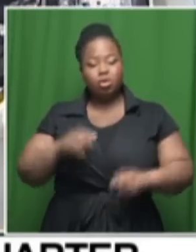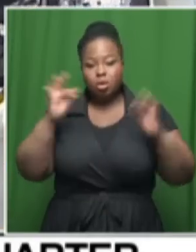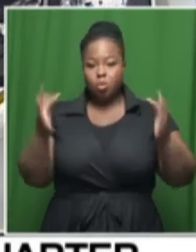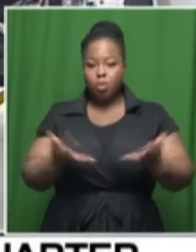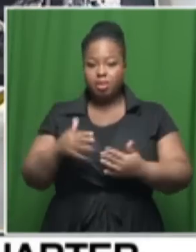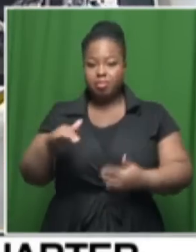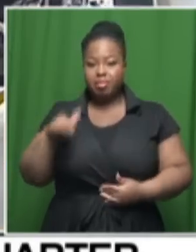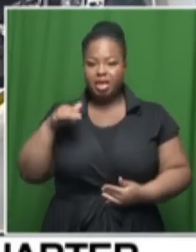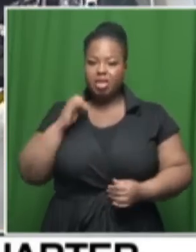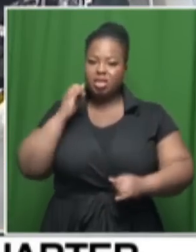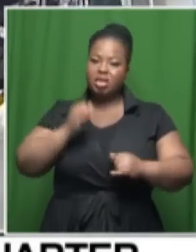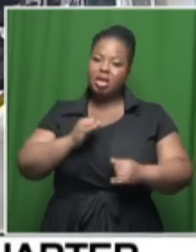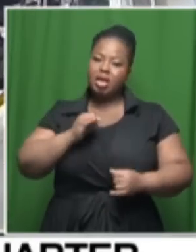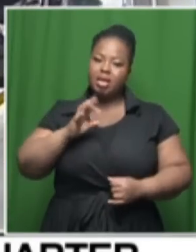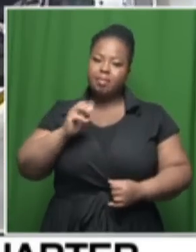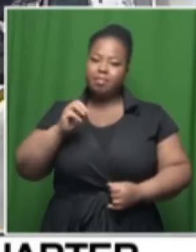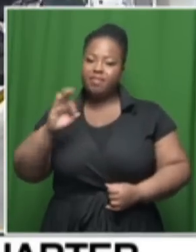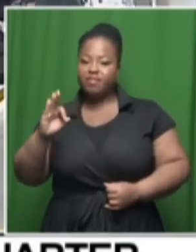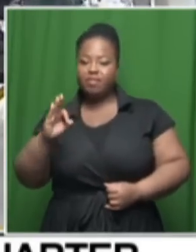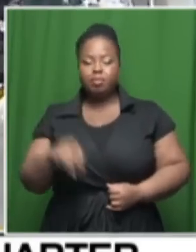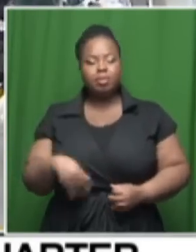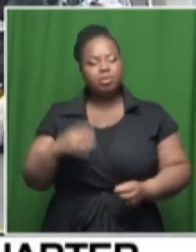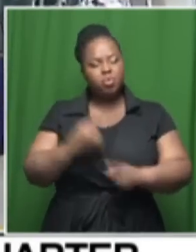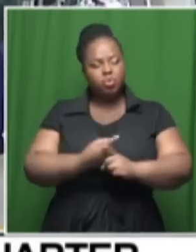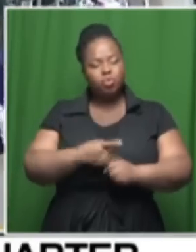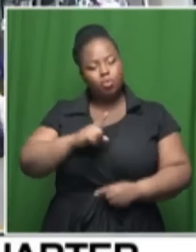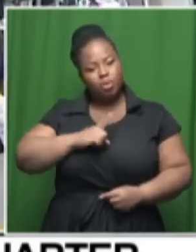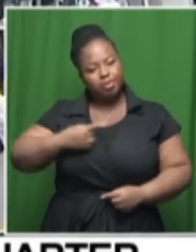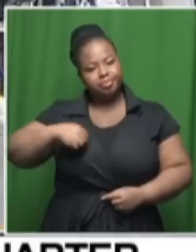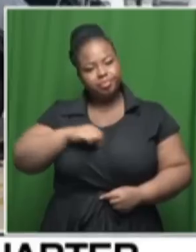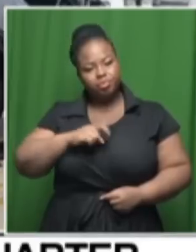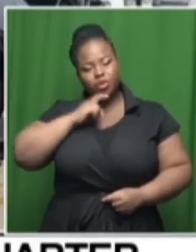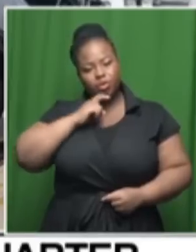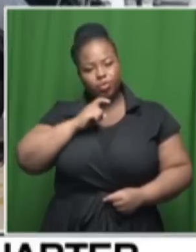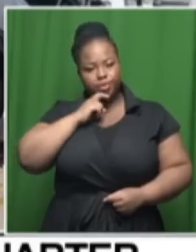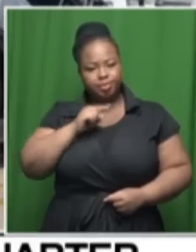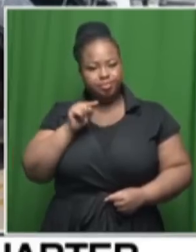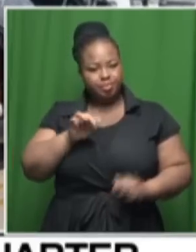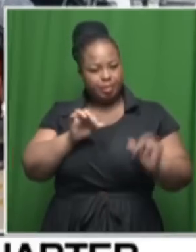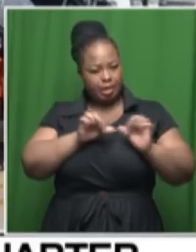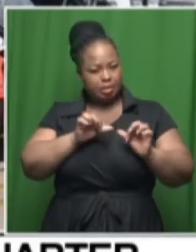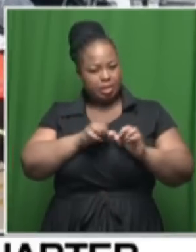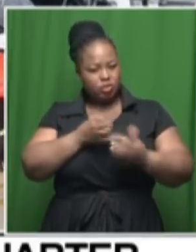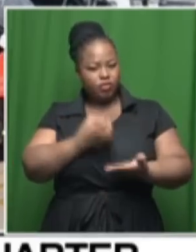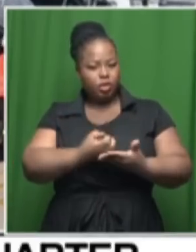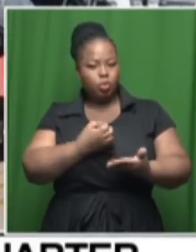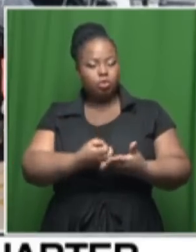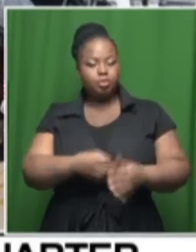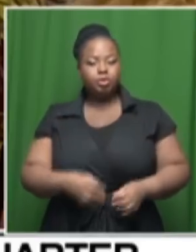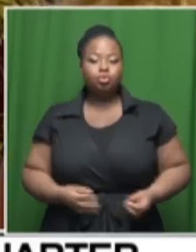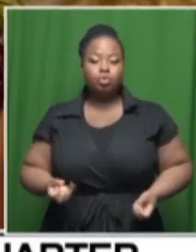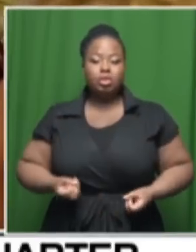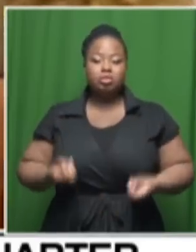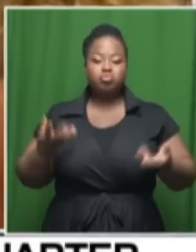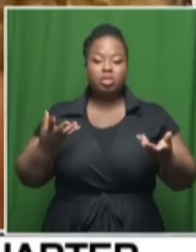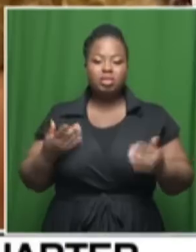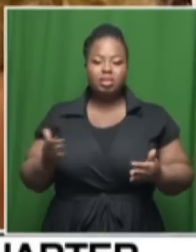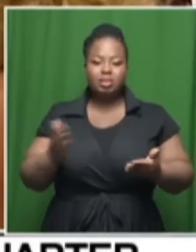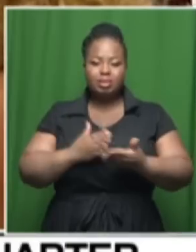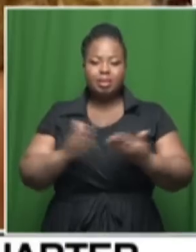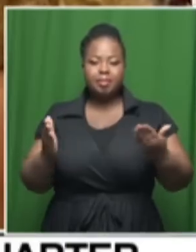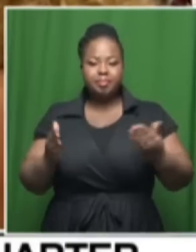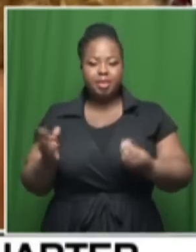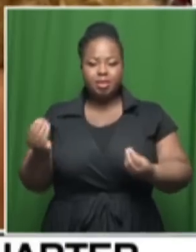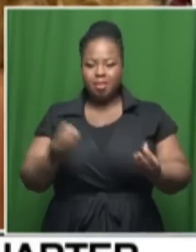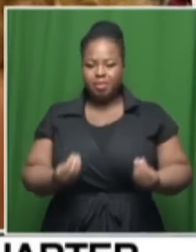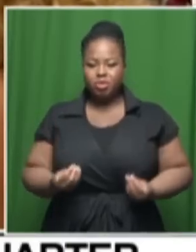Bank and the International Monetary Fund and so on, because we use the size of the economy to express certain ratios. Now,